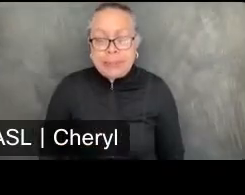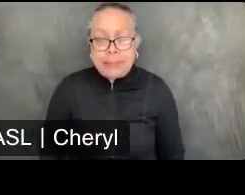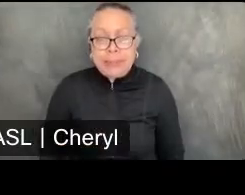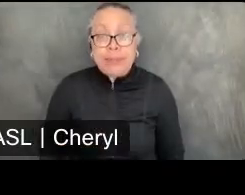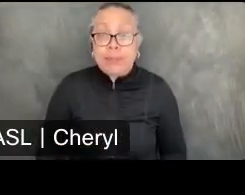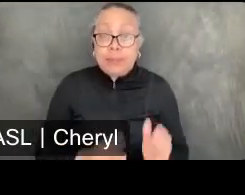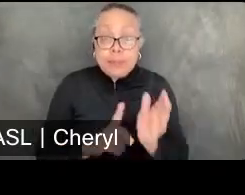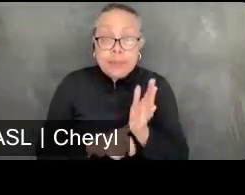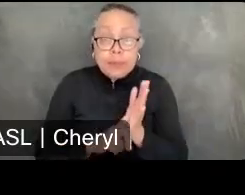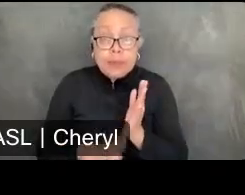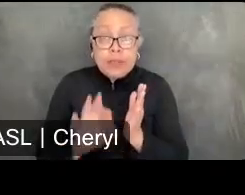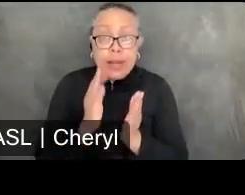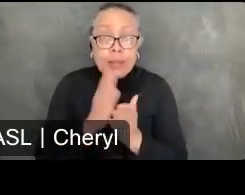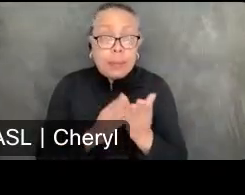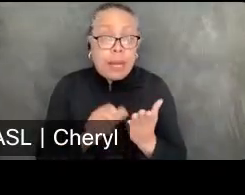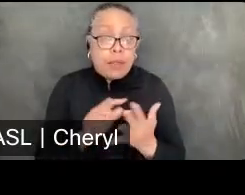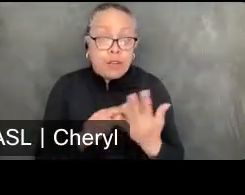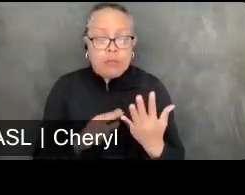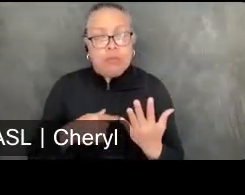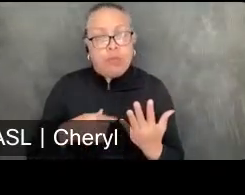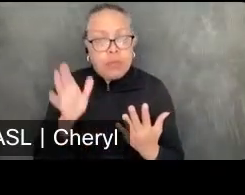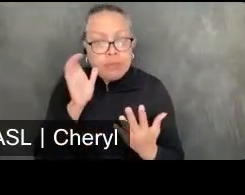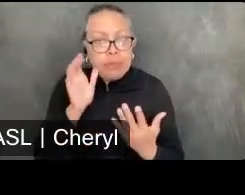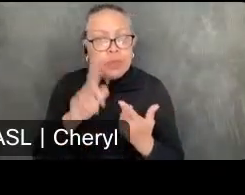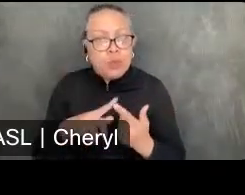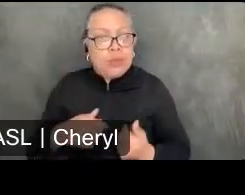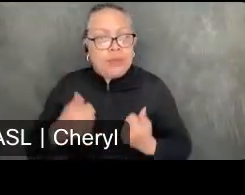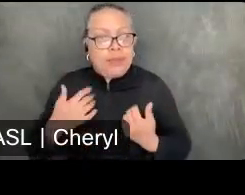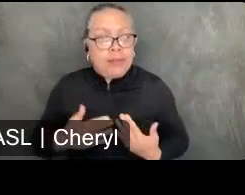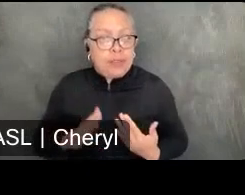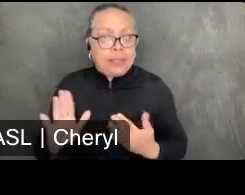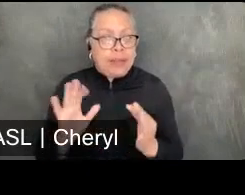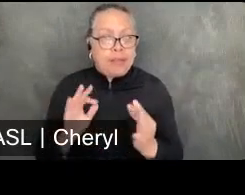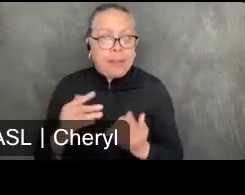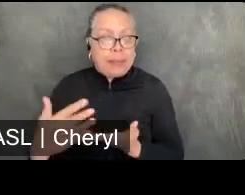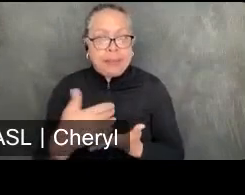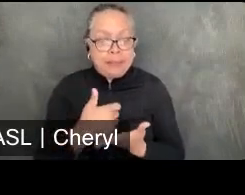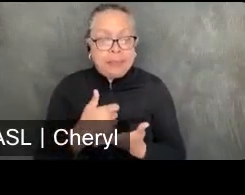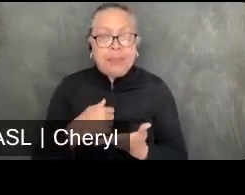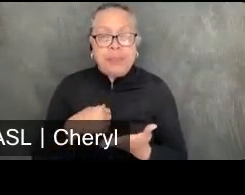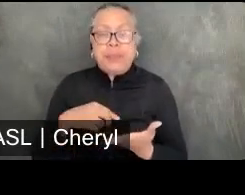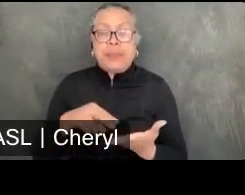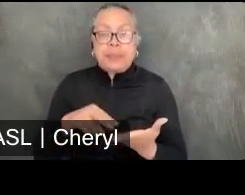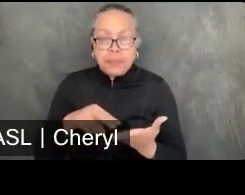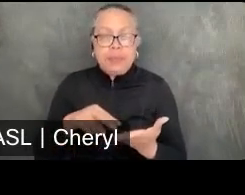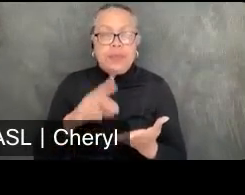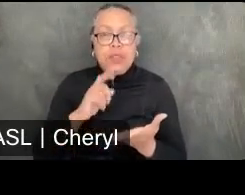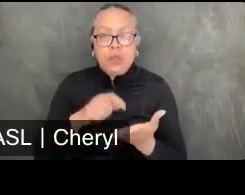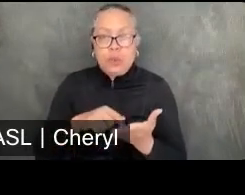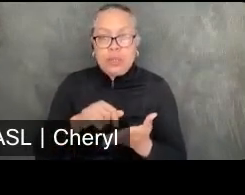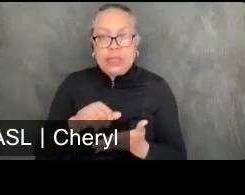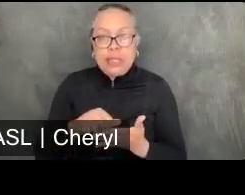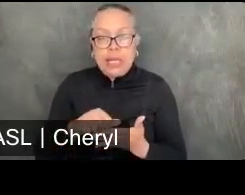from hearing what survivors had shared with us, was that there were